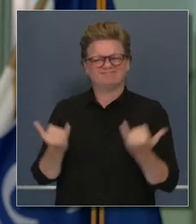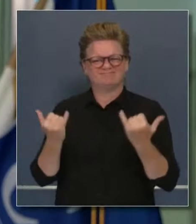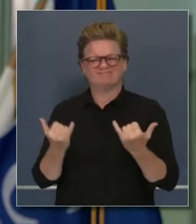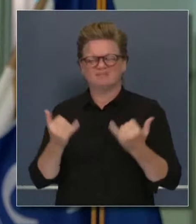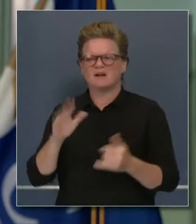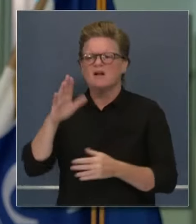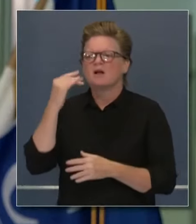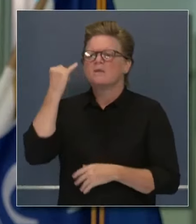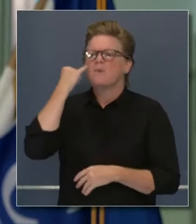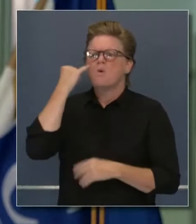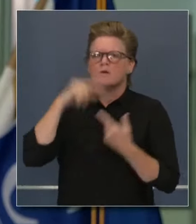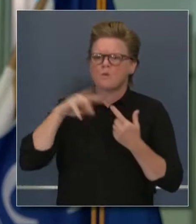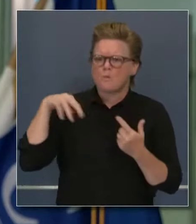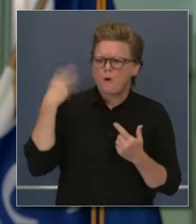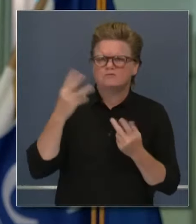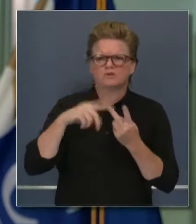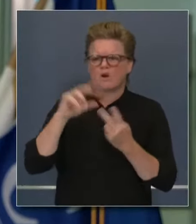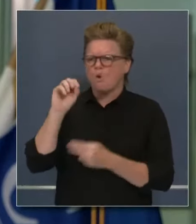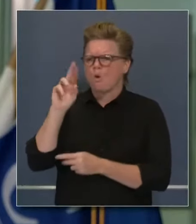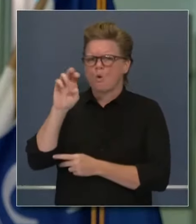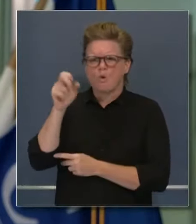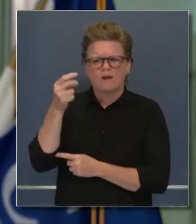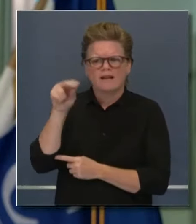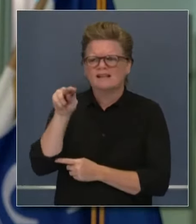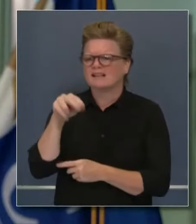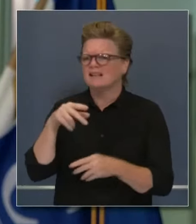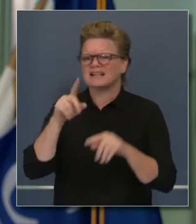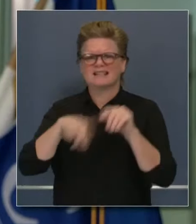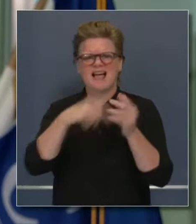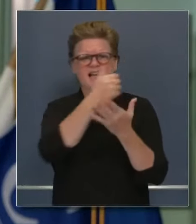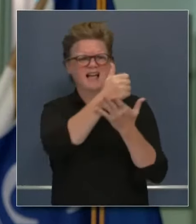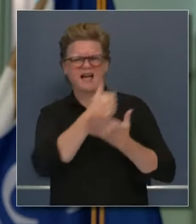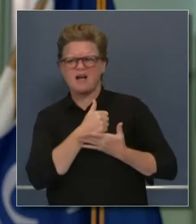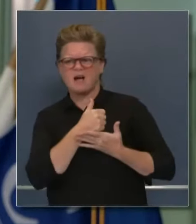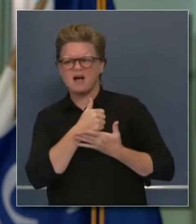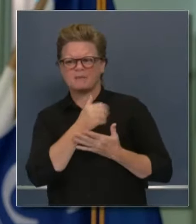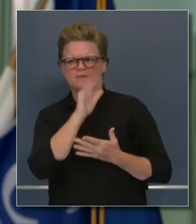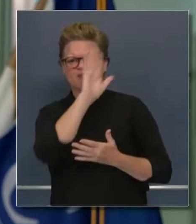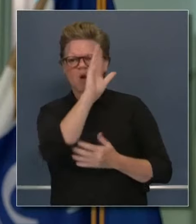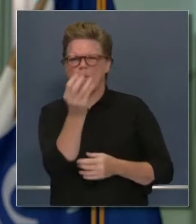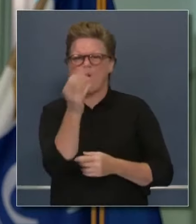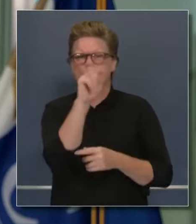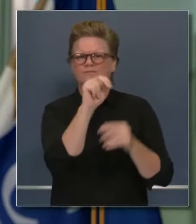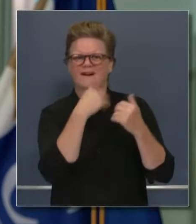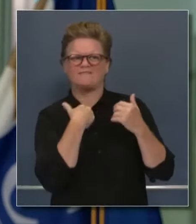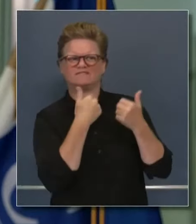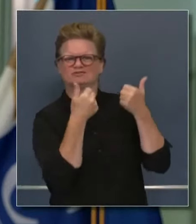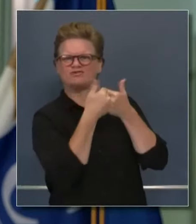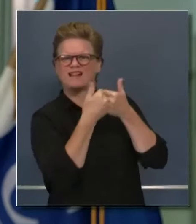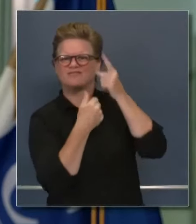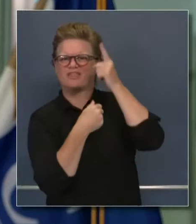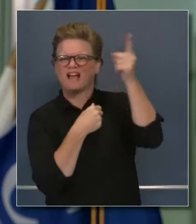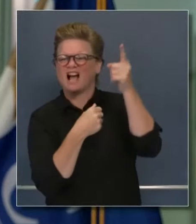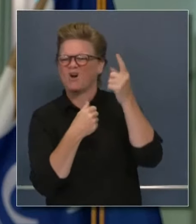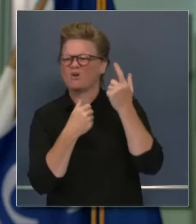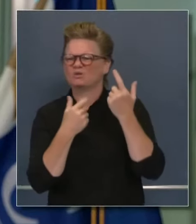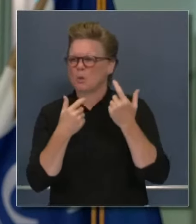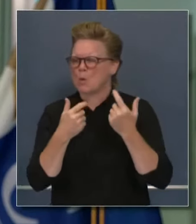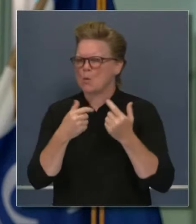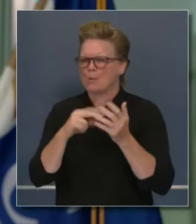did previously? And what do you say to people who may be demoralized with the prospect of more fires, more bad air, and